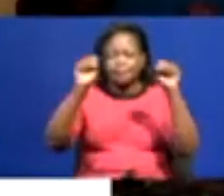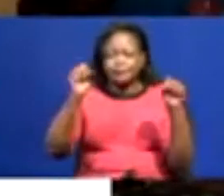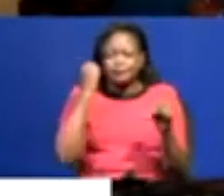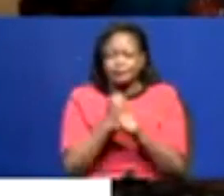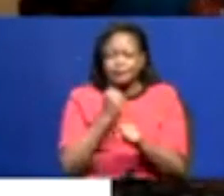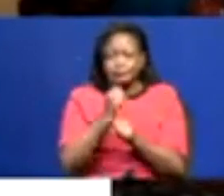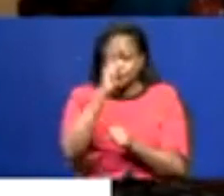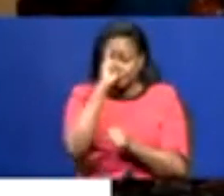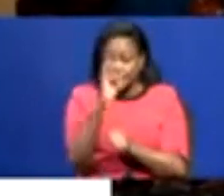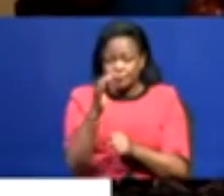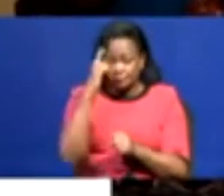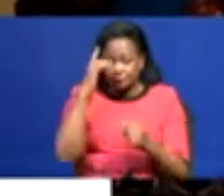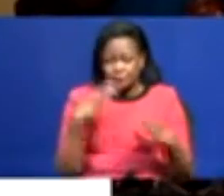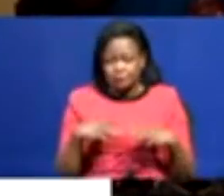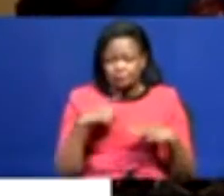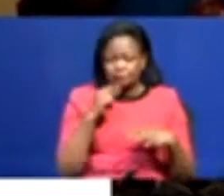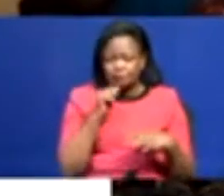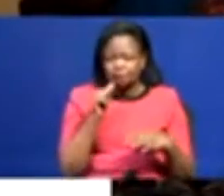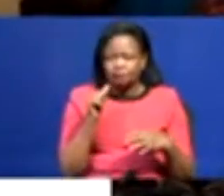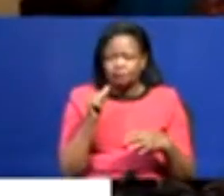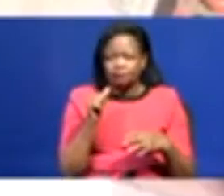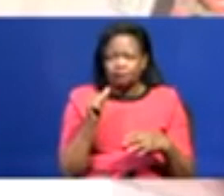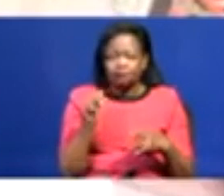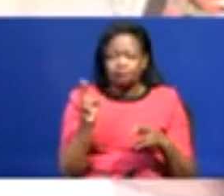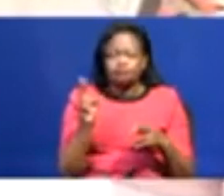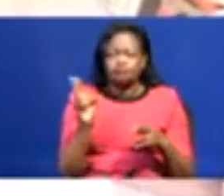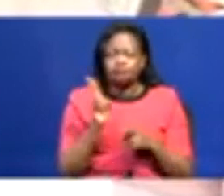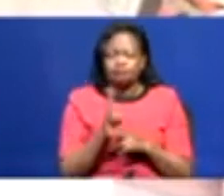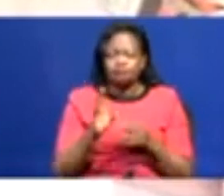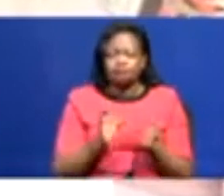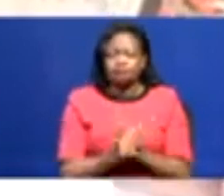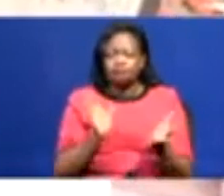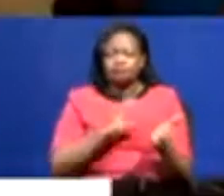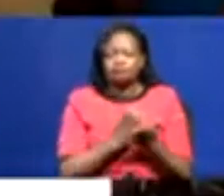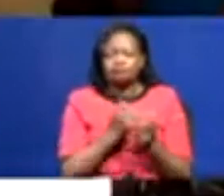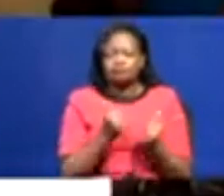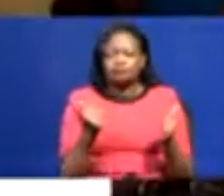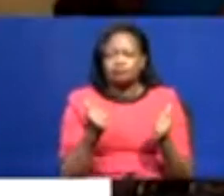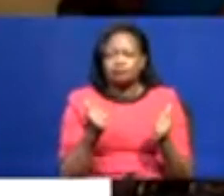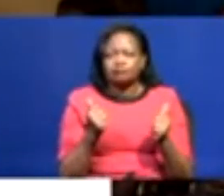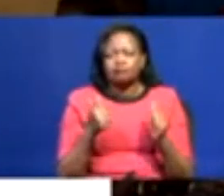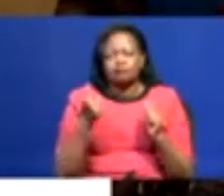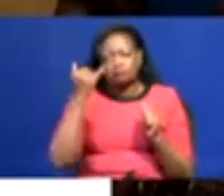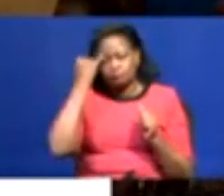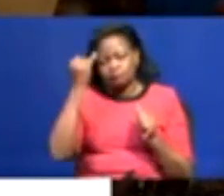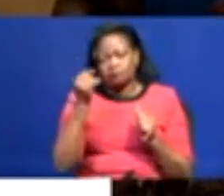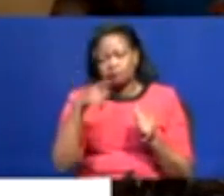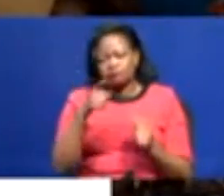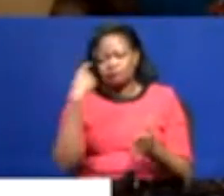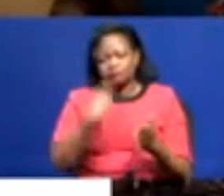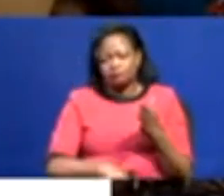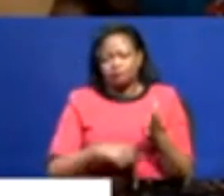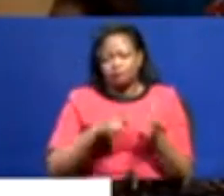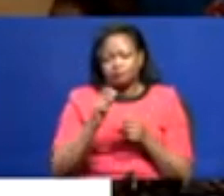wale ambao hawatumii pesa za umma vizuri. Haiwezekani wewe unatoshwa ushuru na